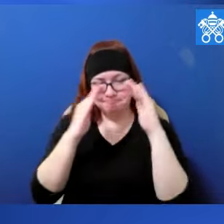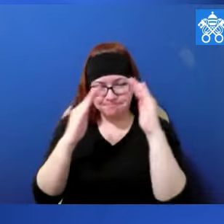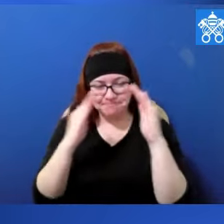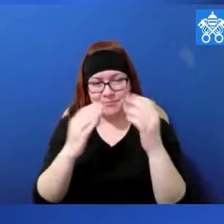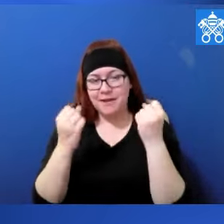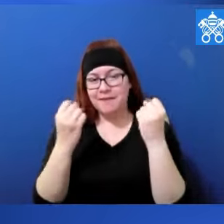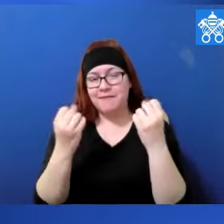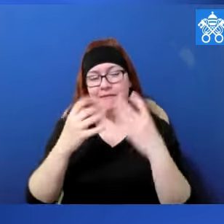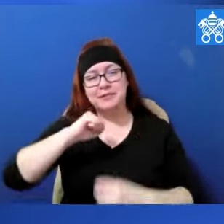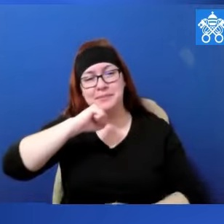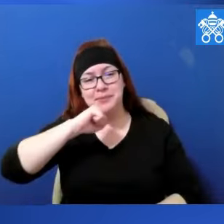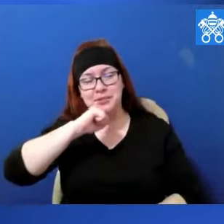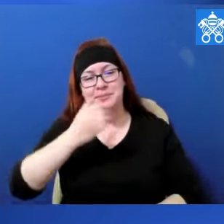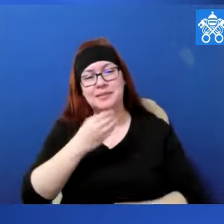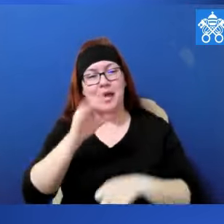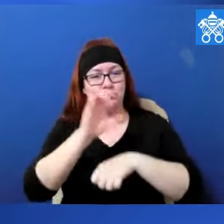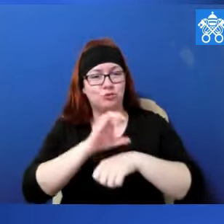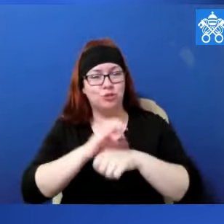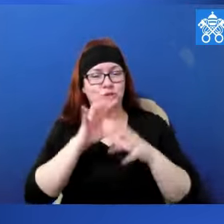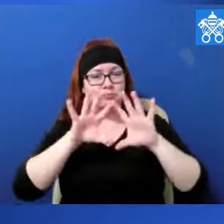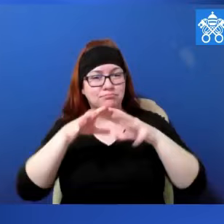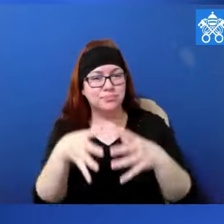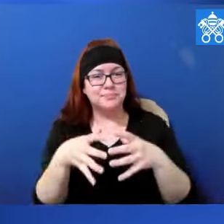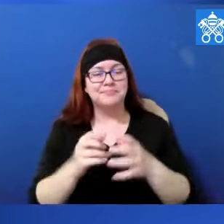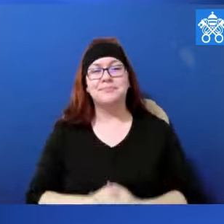this audience. Enjoy the rest of your day